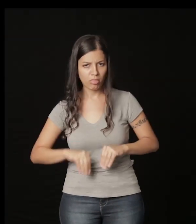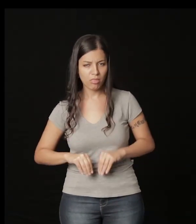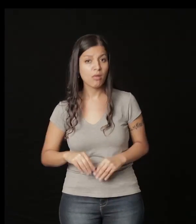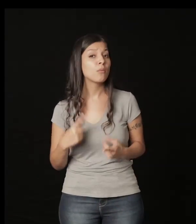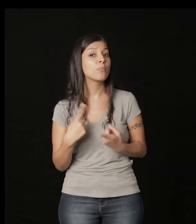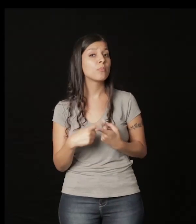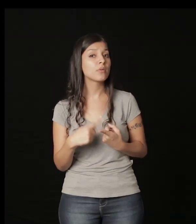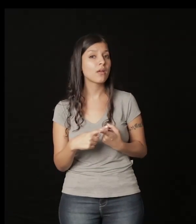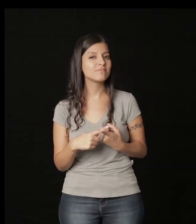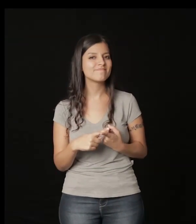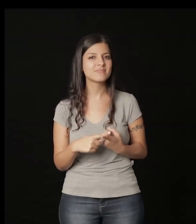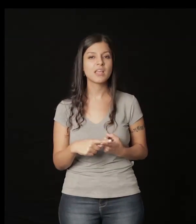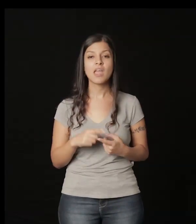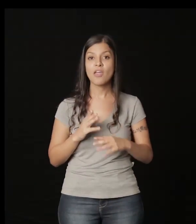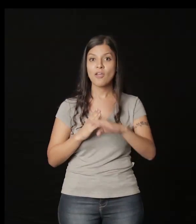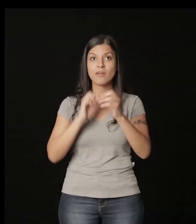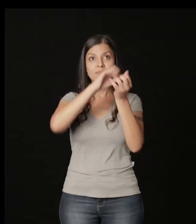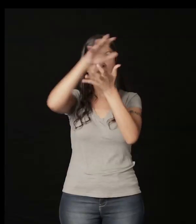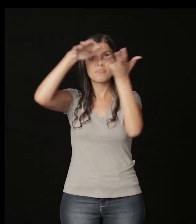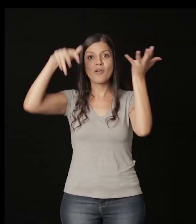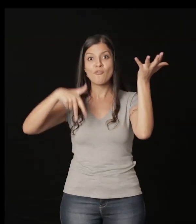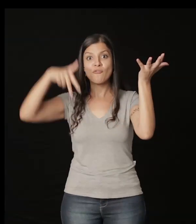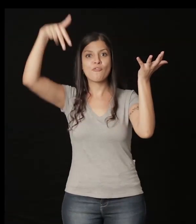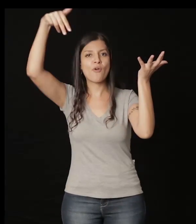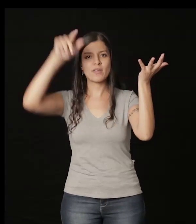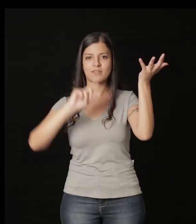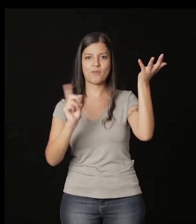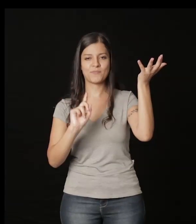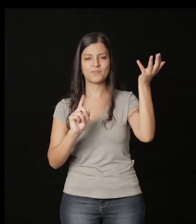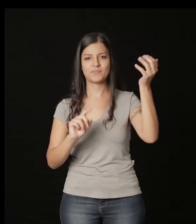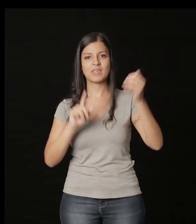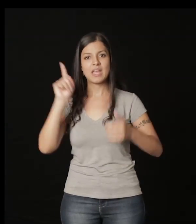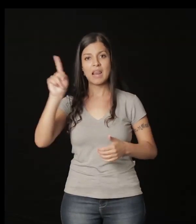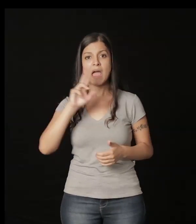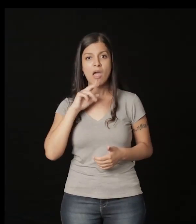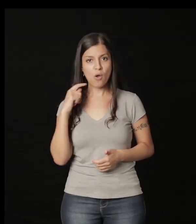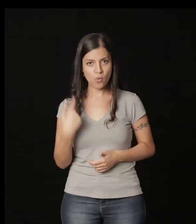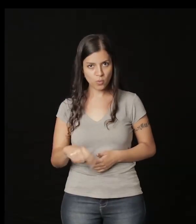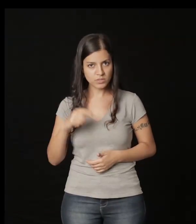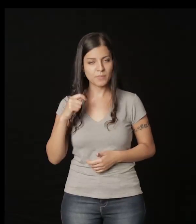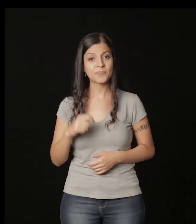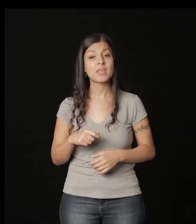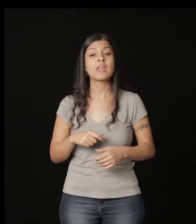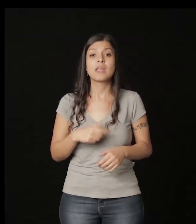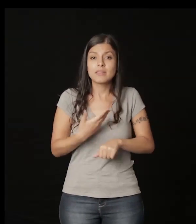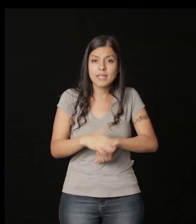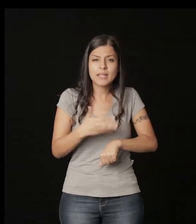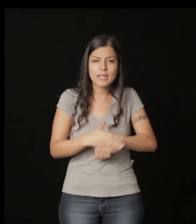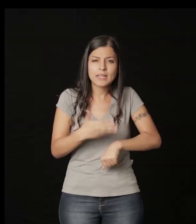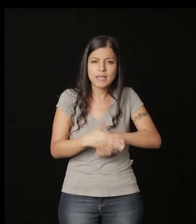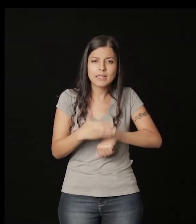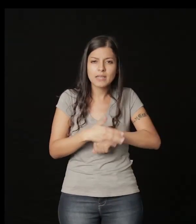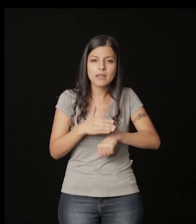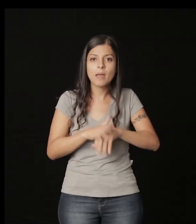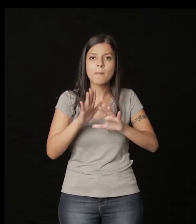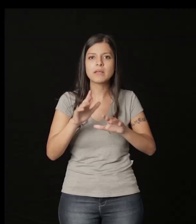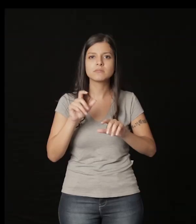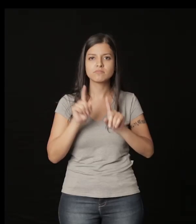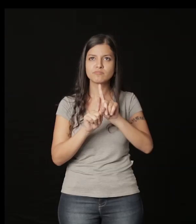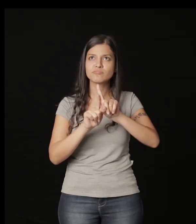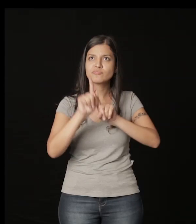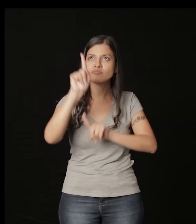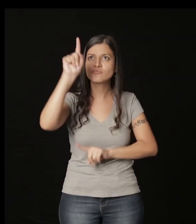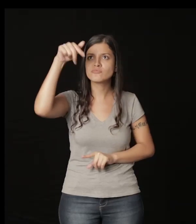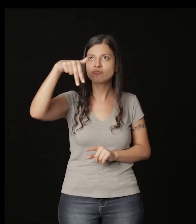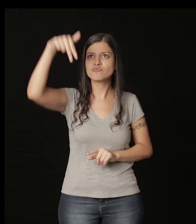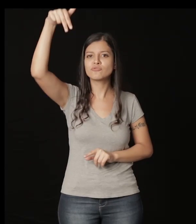space. Like most Russian cosmonauts, they spend their life in training, but then never go.